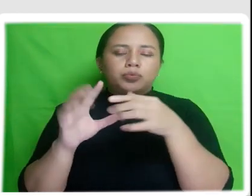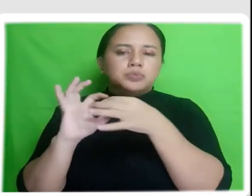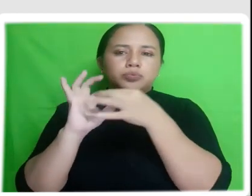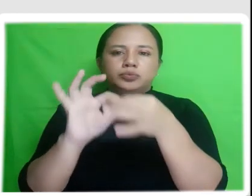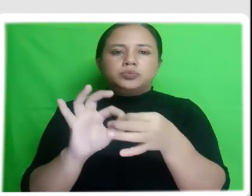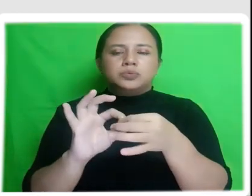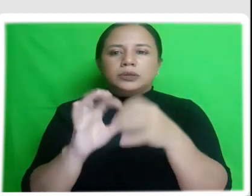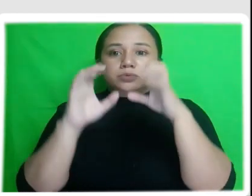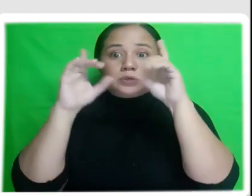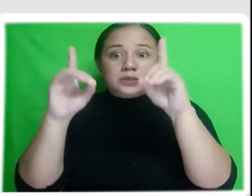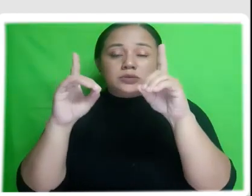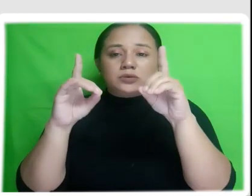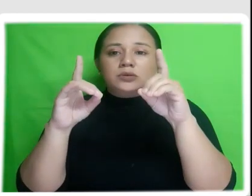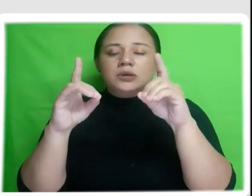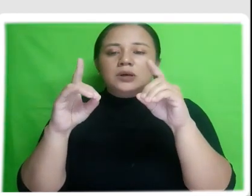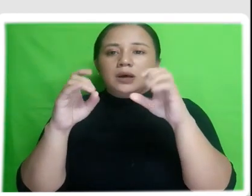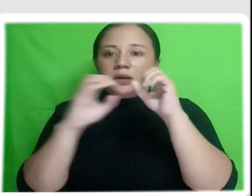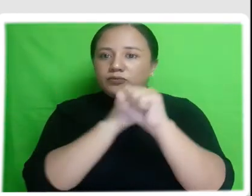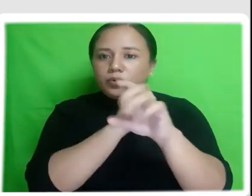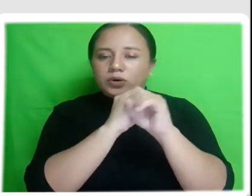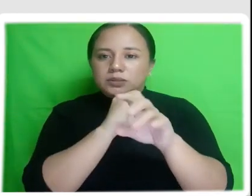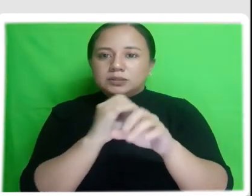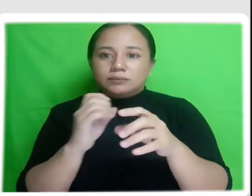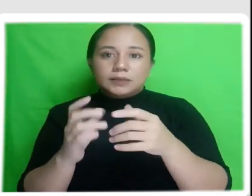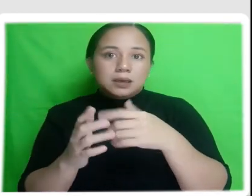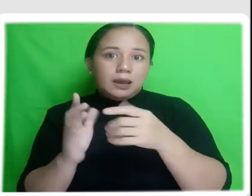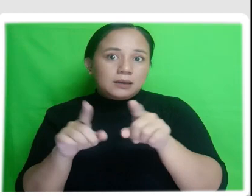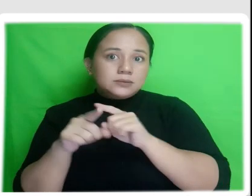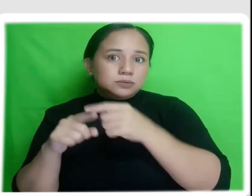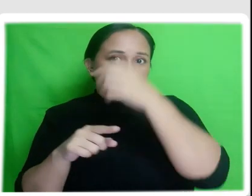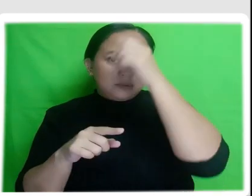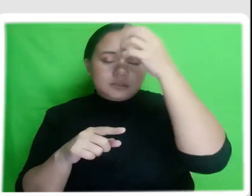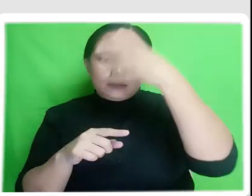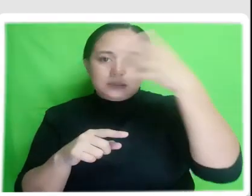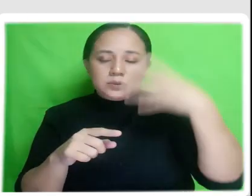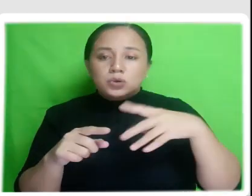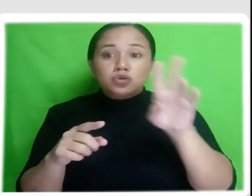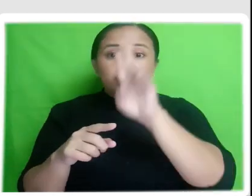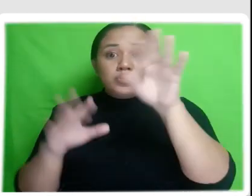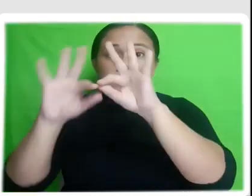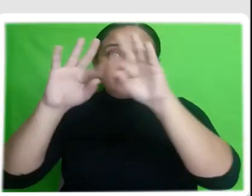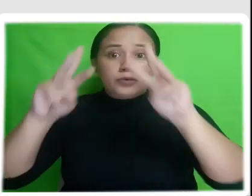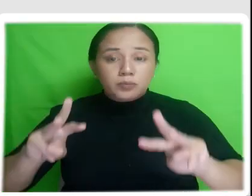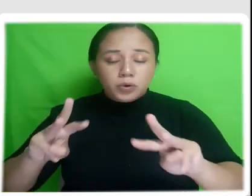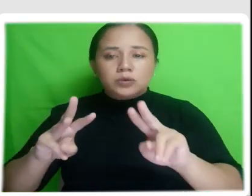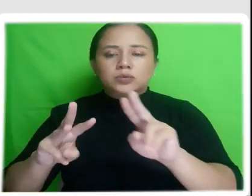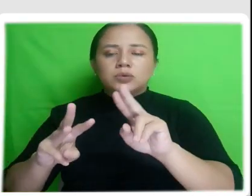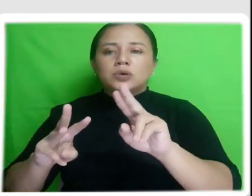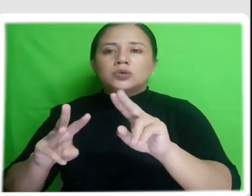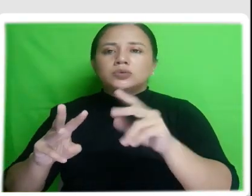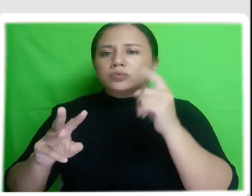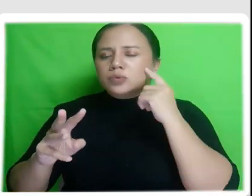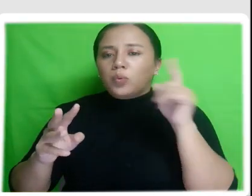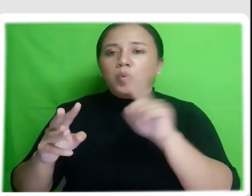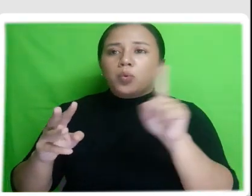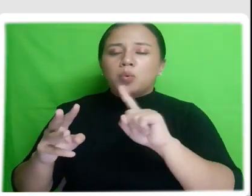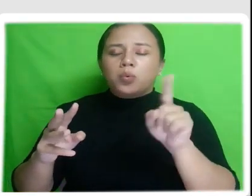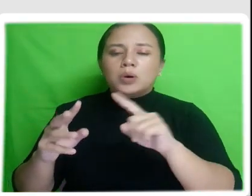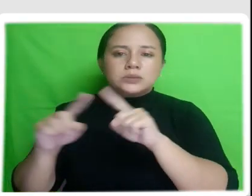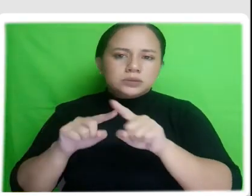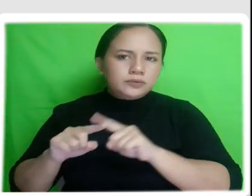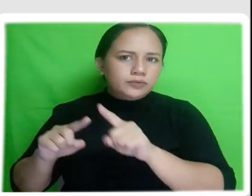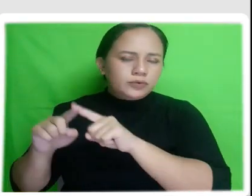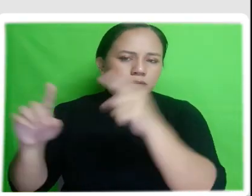citizen. Use this framework to identify what you think are the different motives that currently drive you to engage